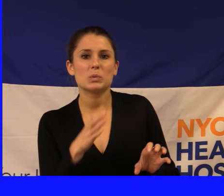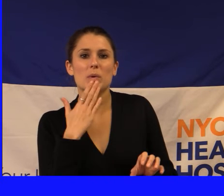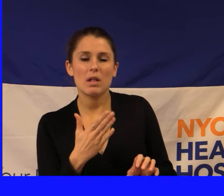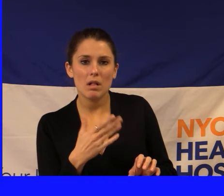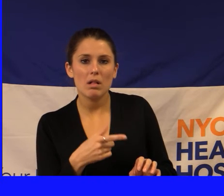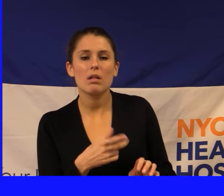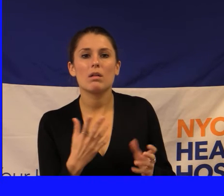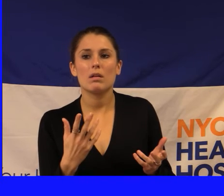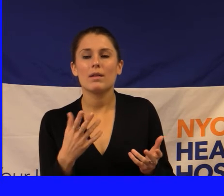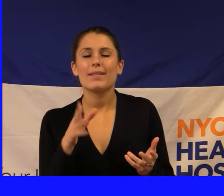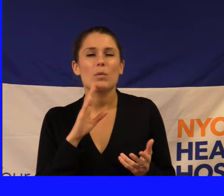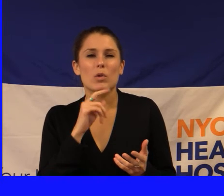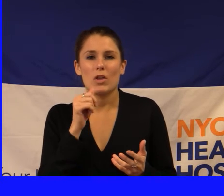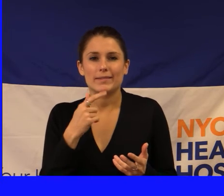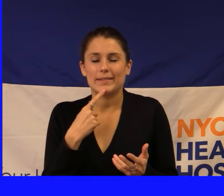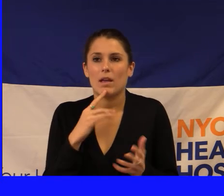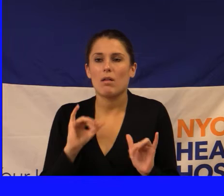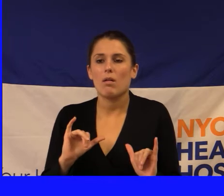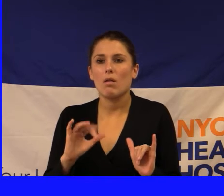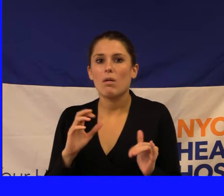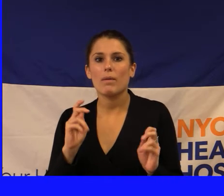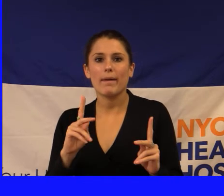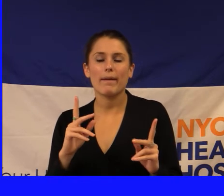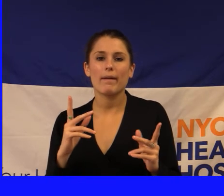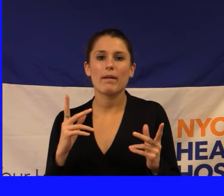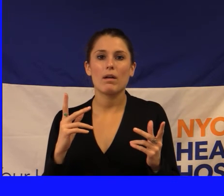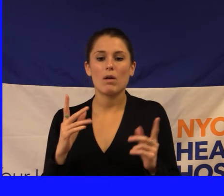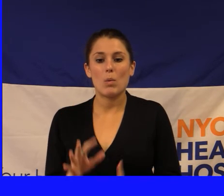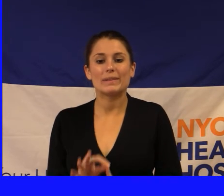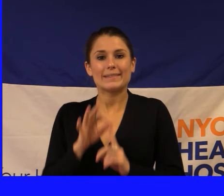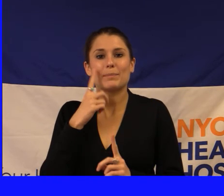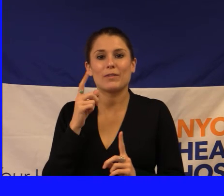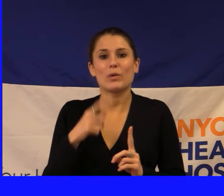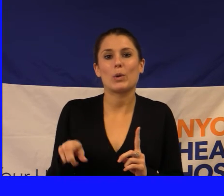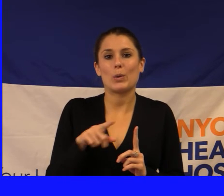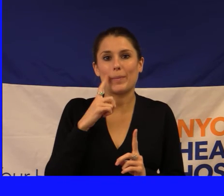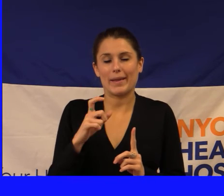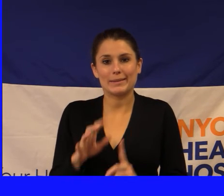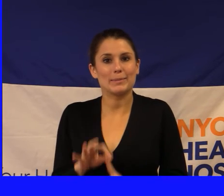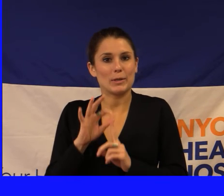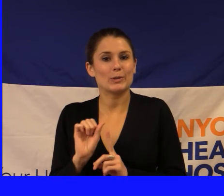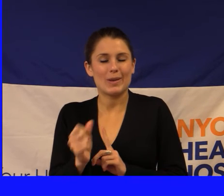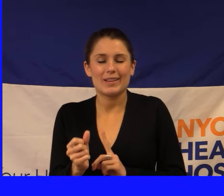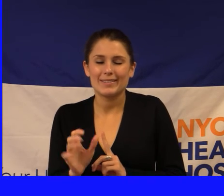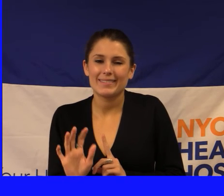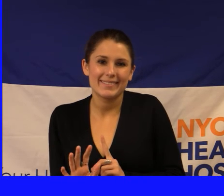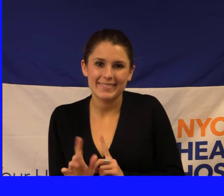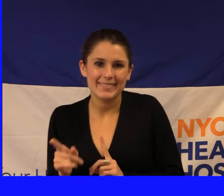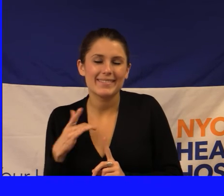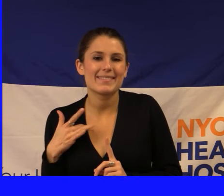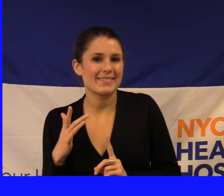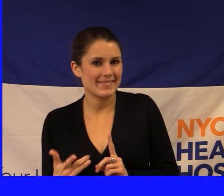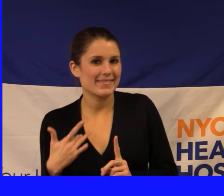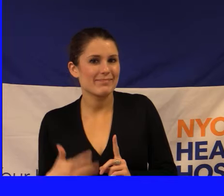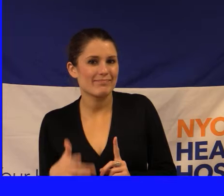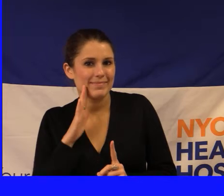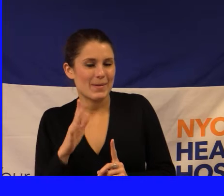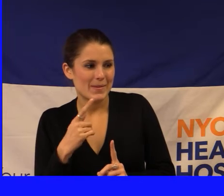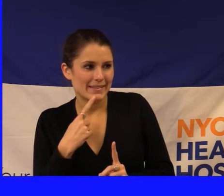and say, okay, we'll do an exception for you, right? Because they set up all this contracting beforehand.